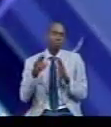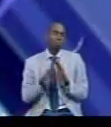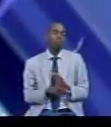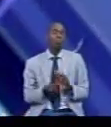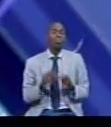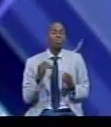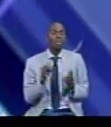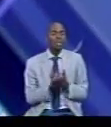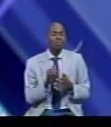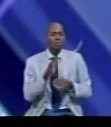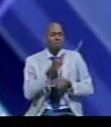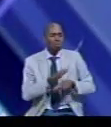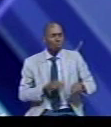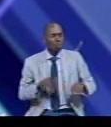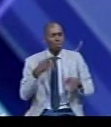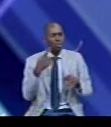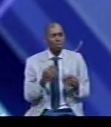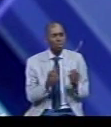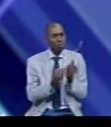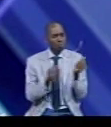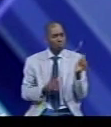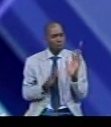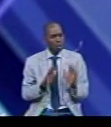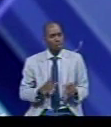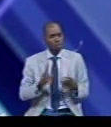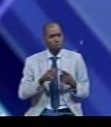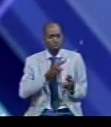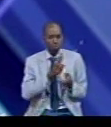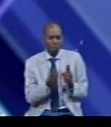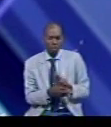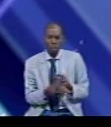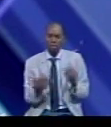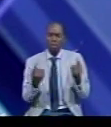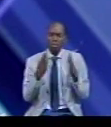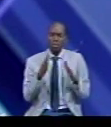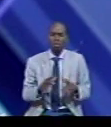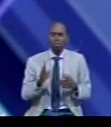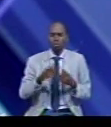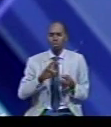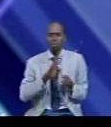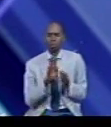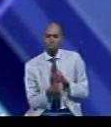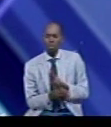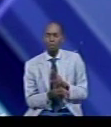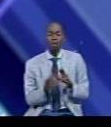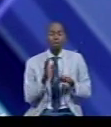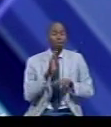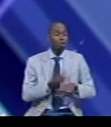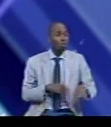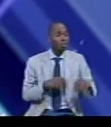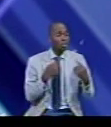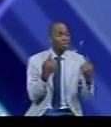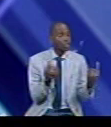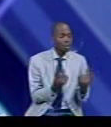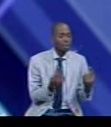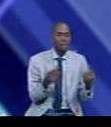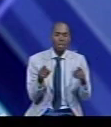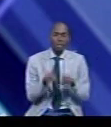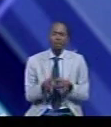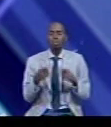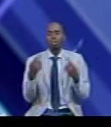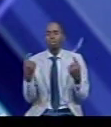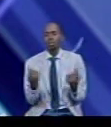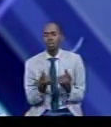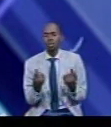are called to repentance. We must say as it is, call sin, sin, and